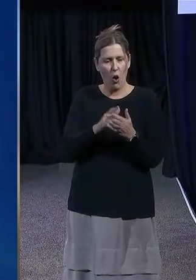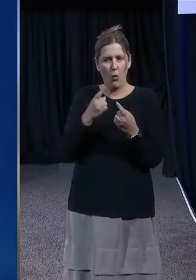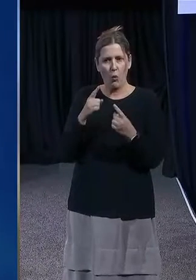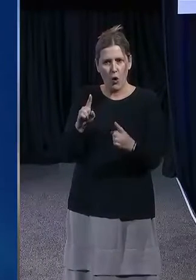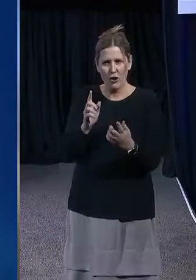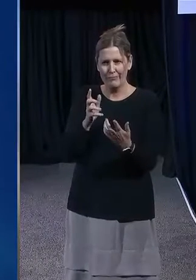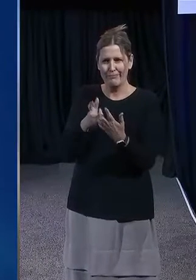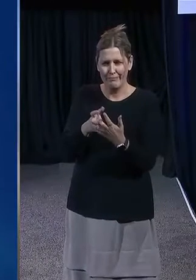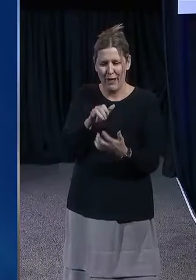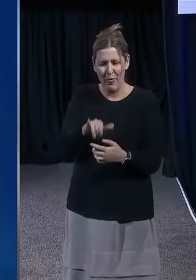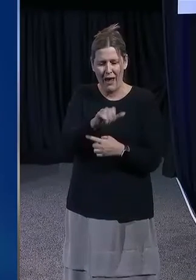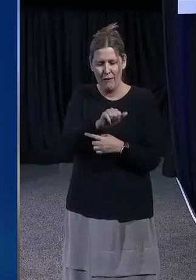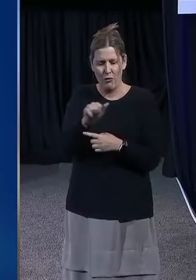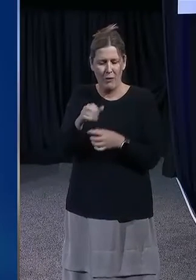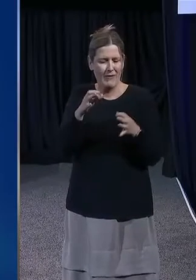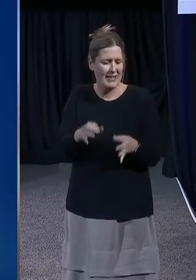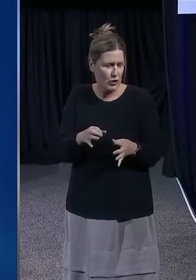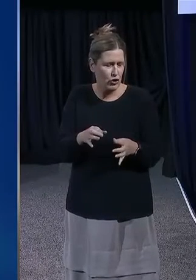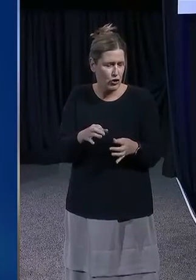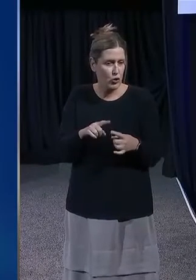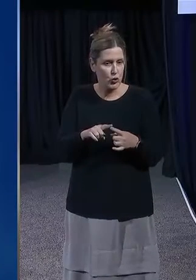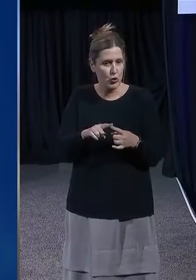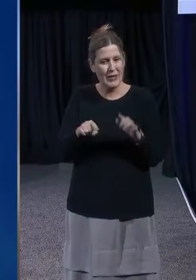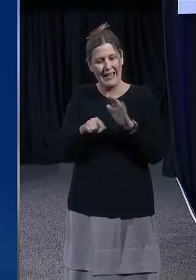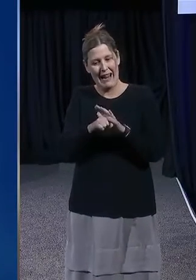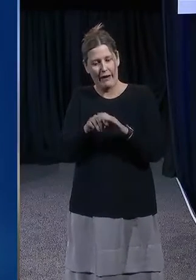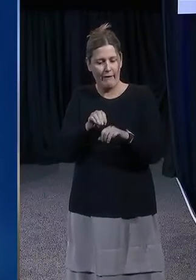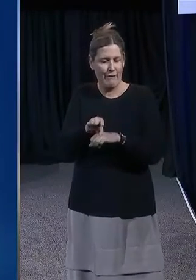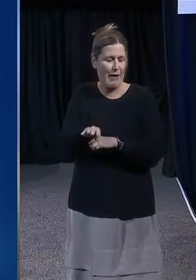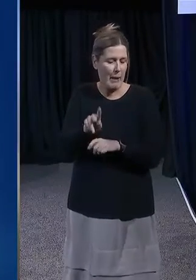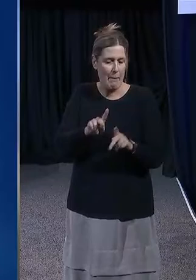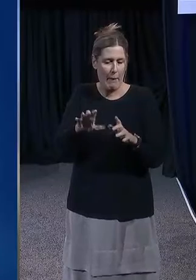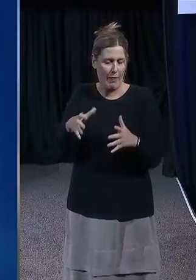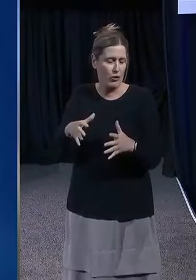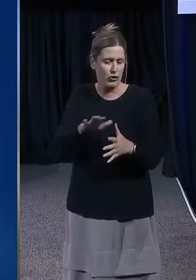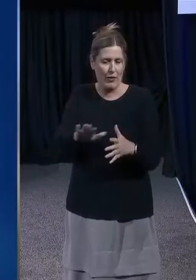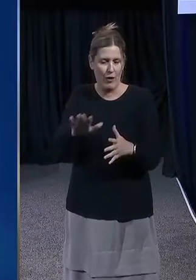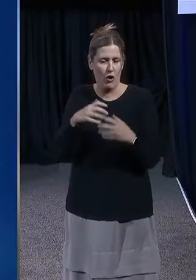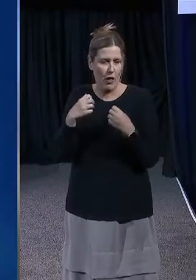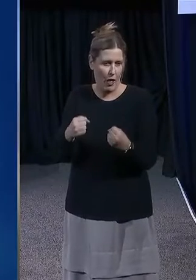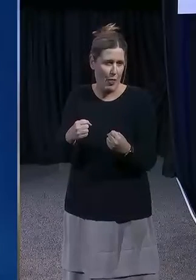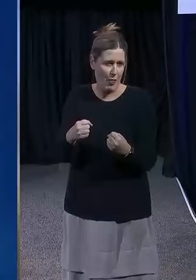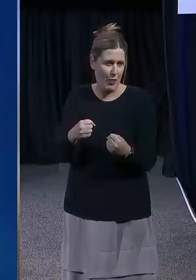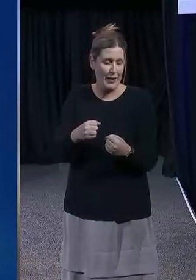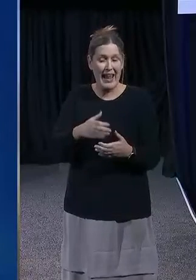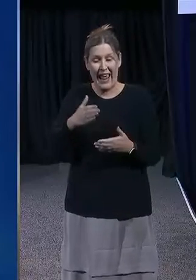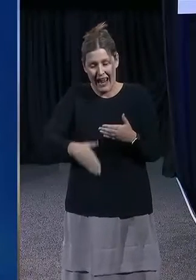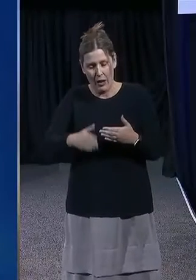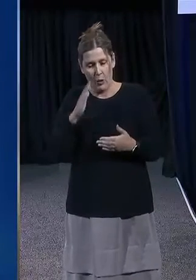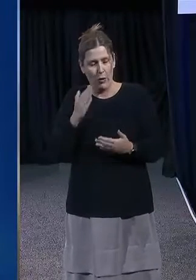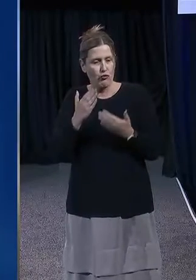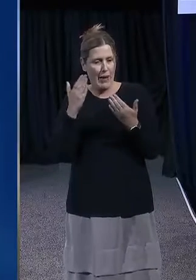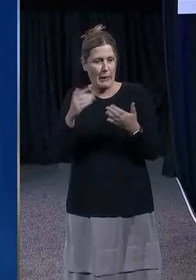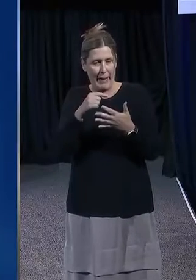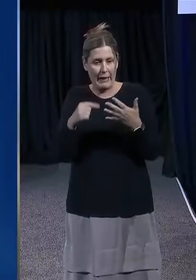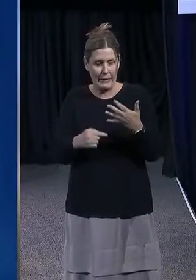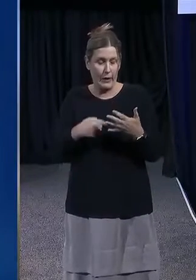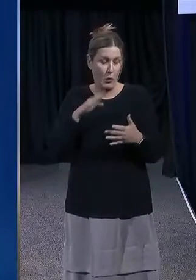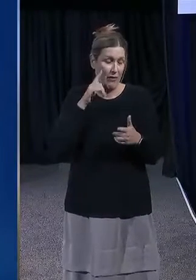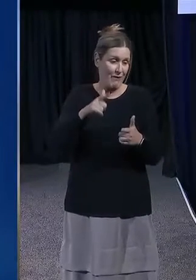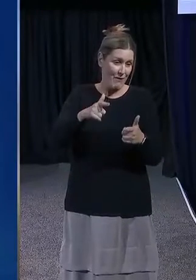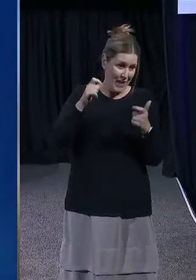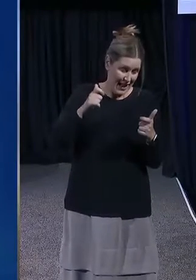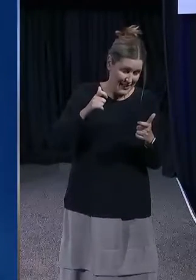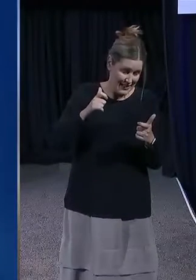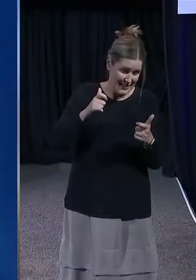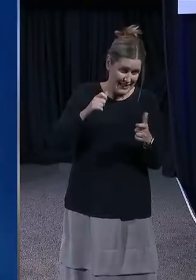affirmative action decision to adversely affect population health. I'll end with some recommendations. So I'm going to go pretty fast